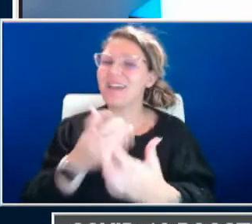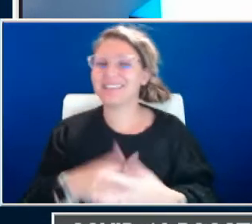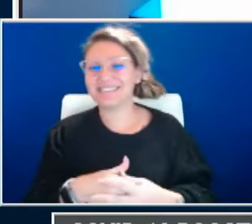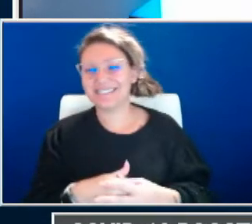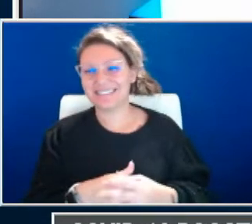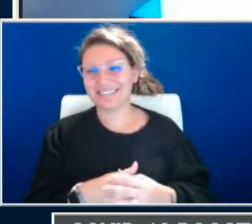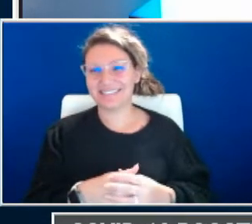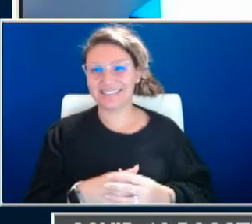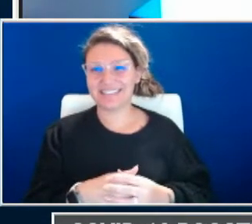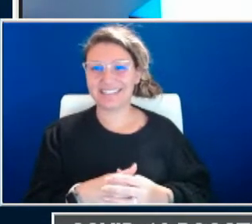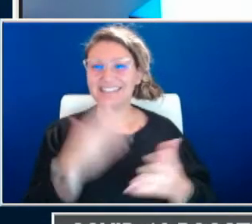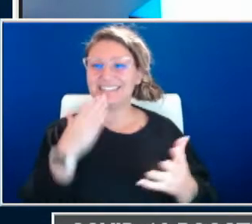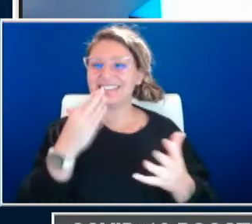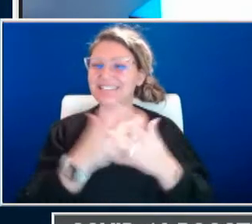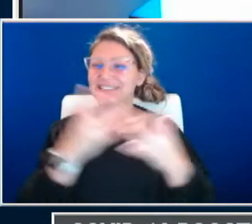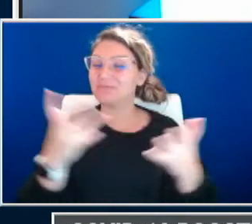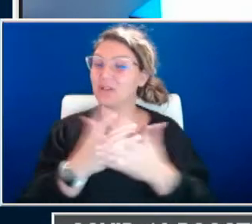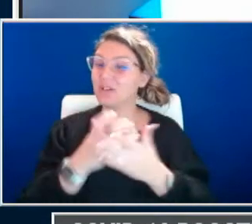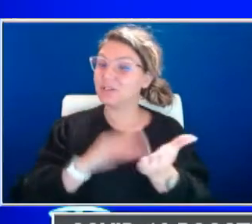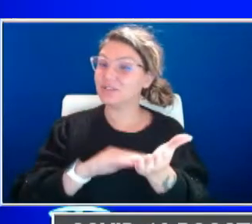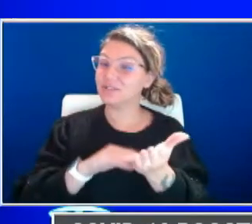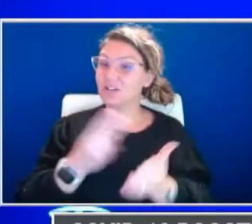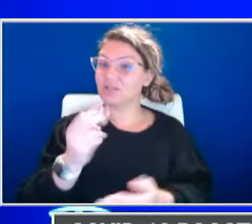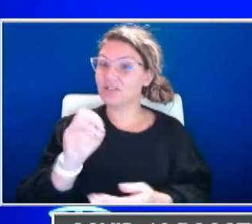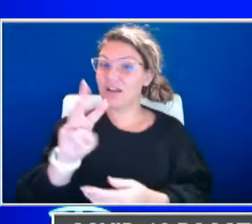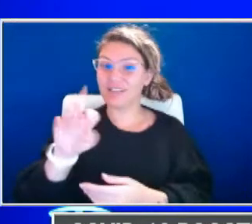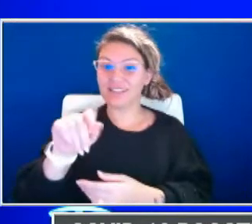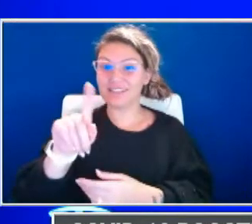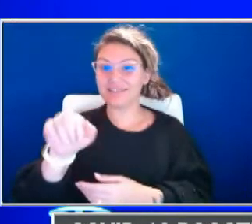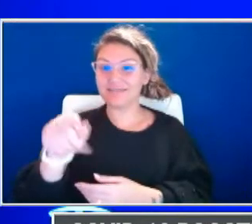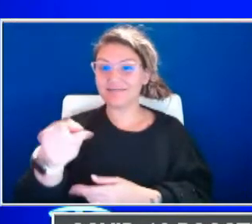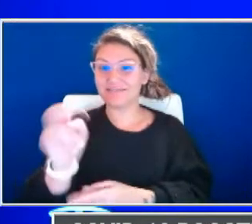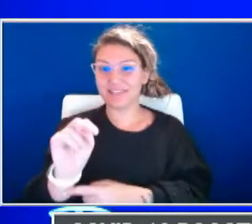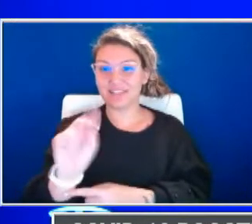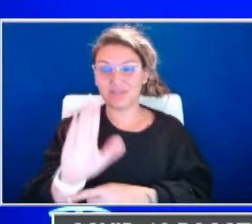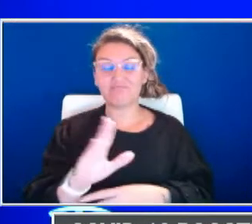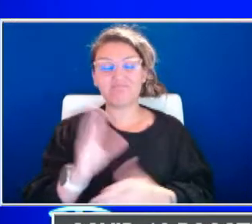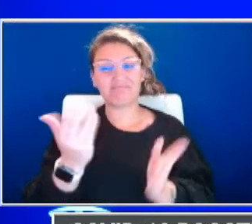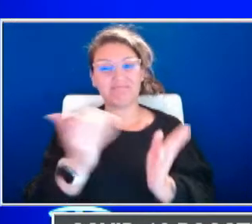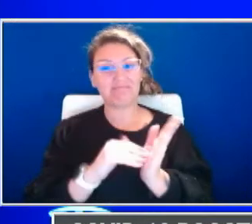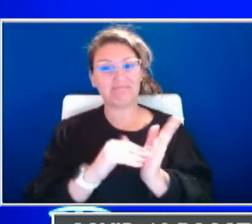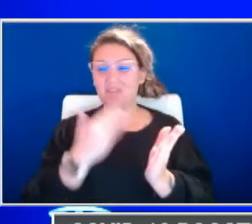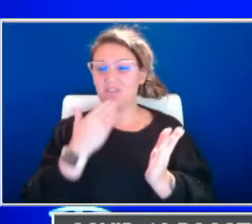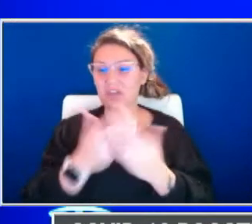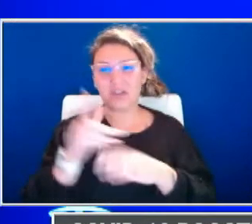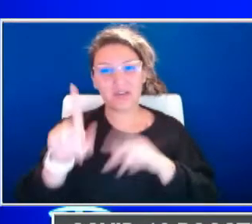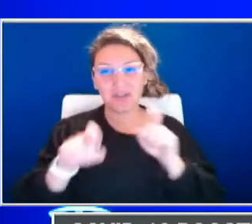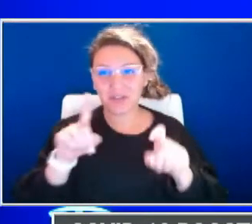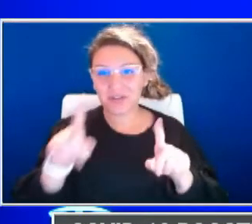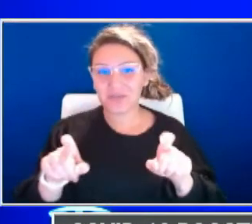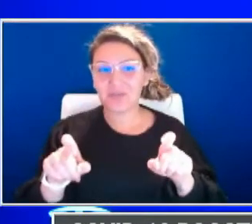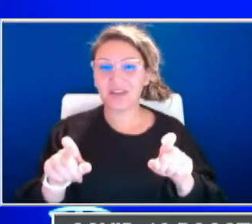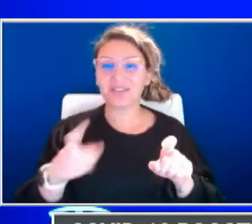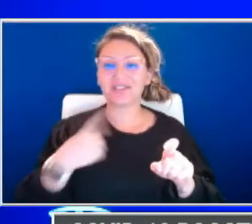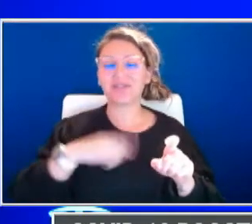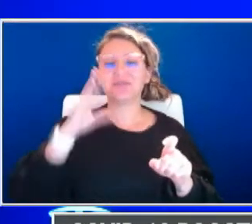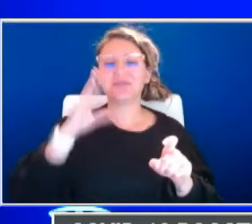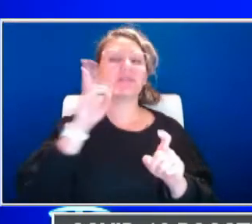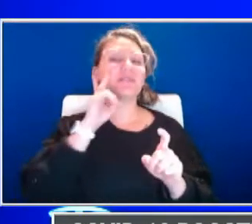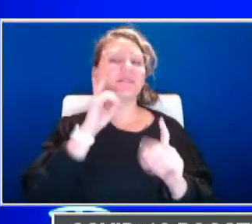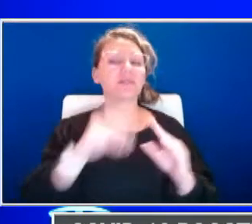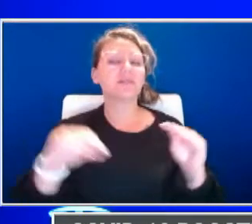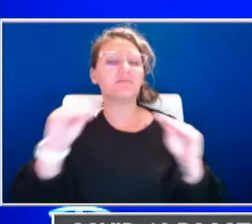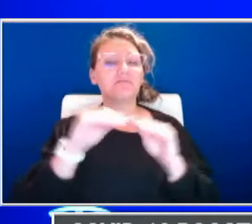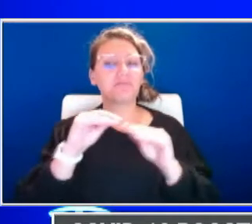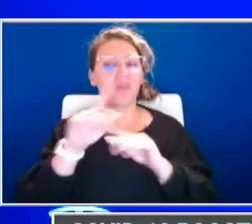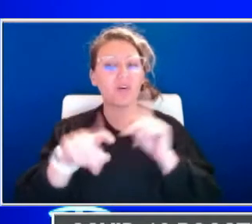Thank you so much. Dr. Hodgkinson, your final thoughts today. Yeah, I think, again, good questions. And I think we will just see more of these questions. Just a quick